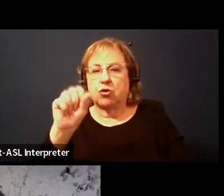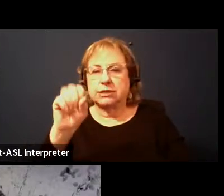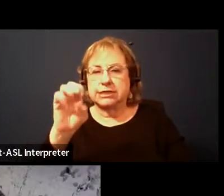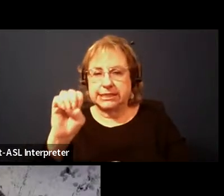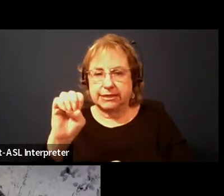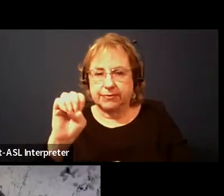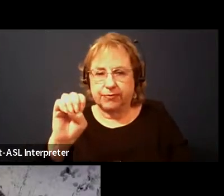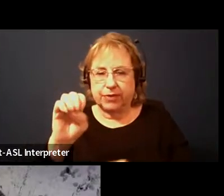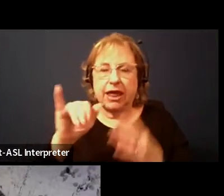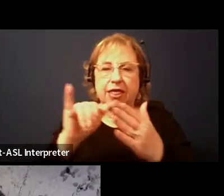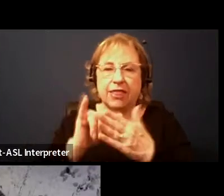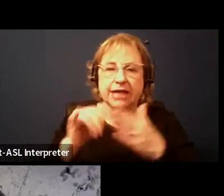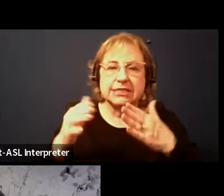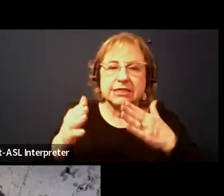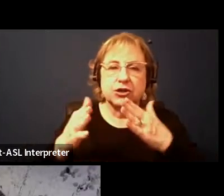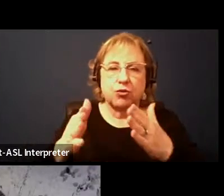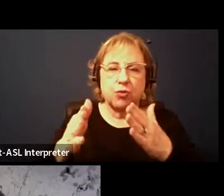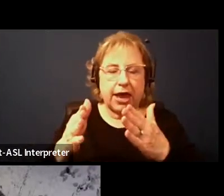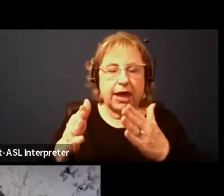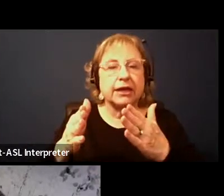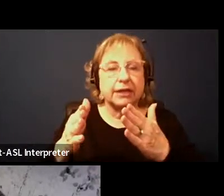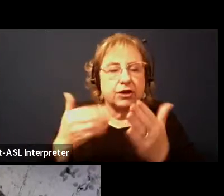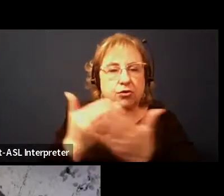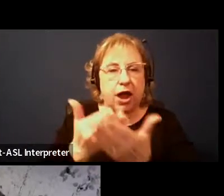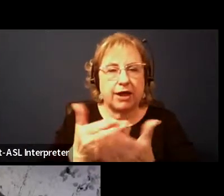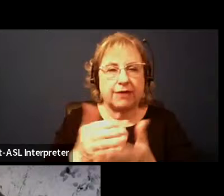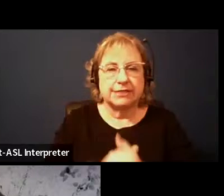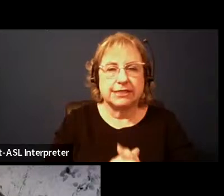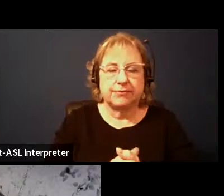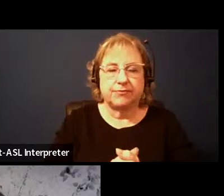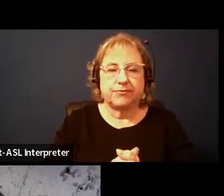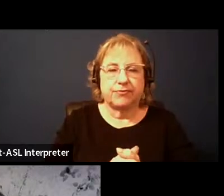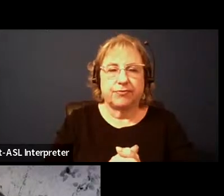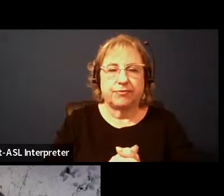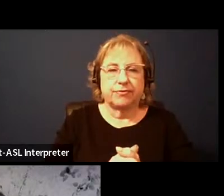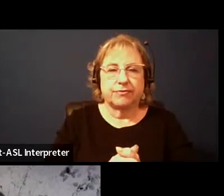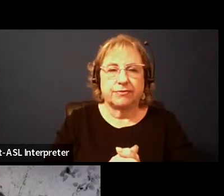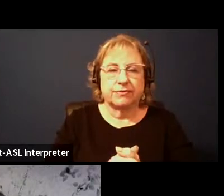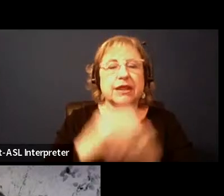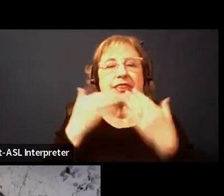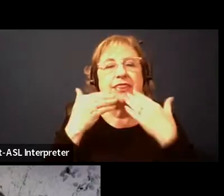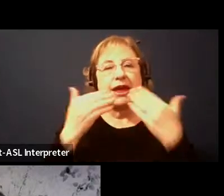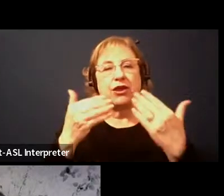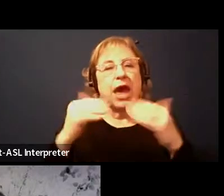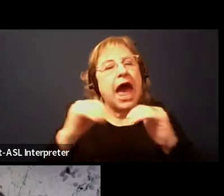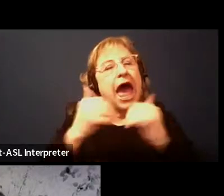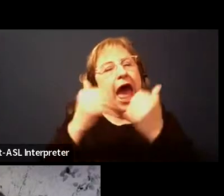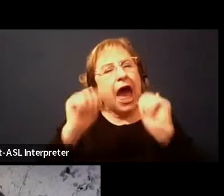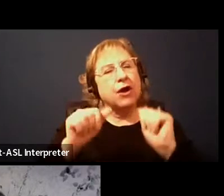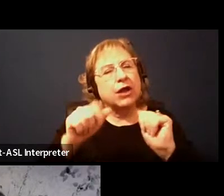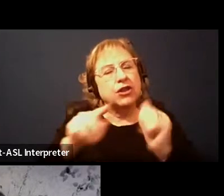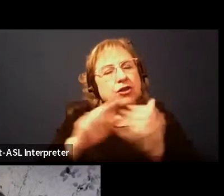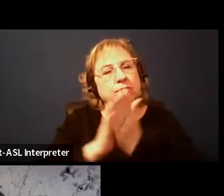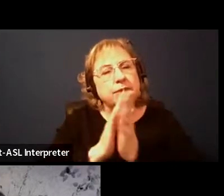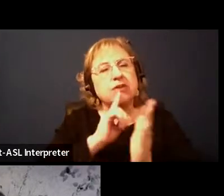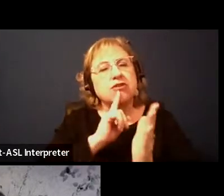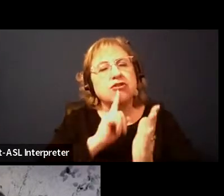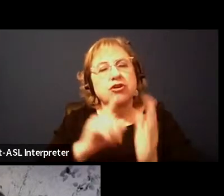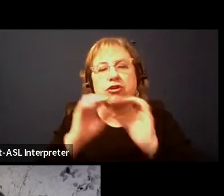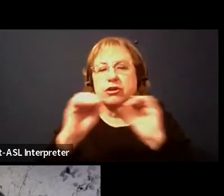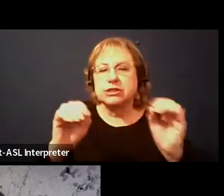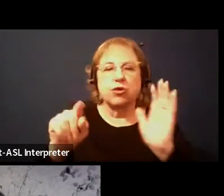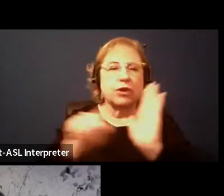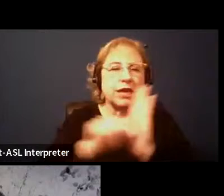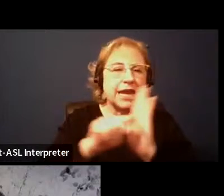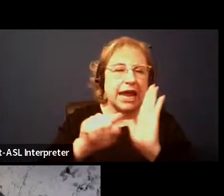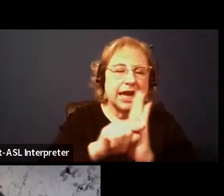so that's how it arrives and how it's drawn up on site. Thank you. Okay, how can you be sure there are no negative long-term effects